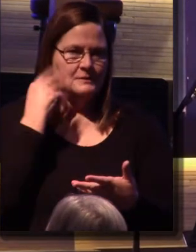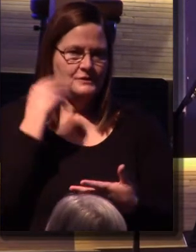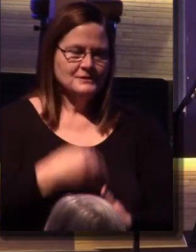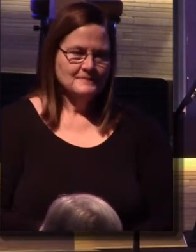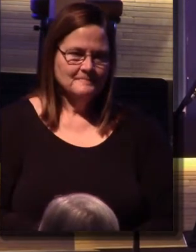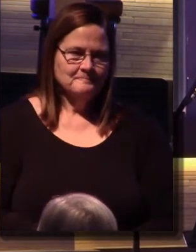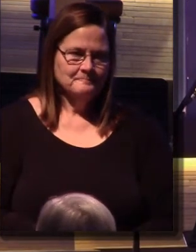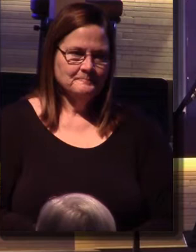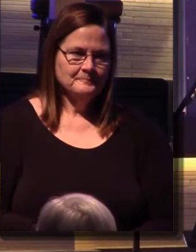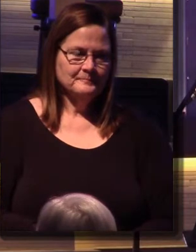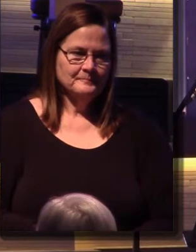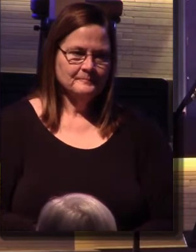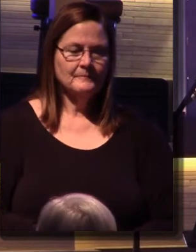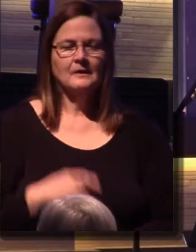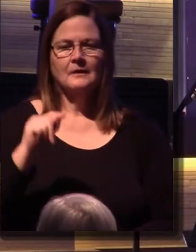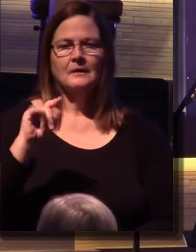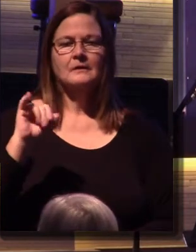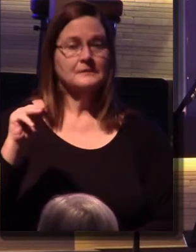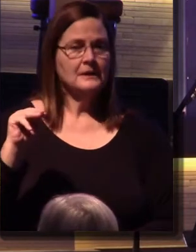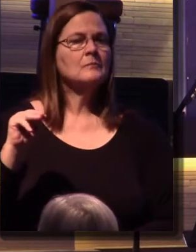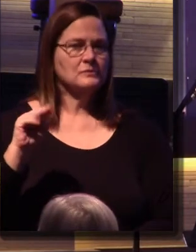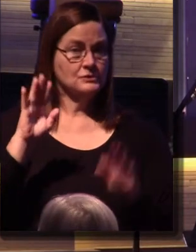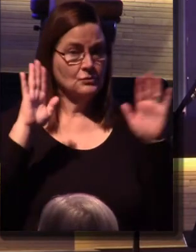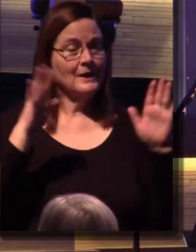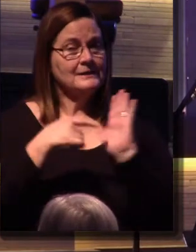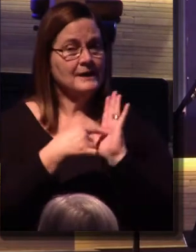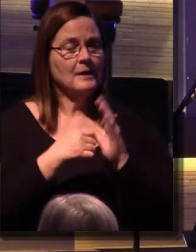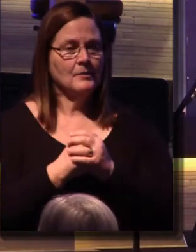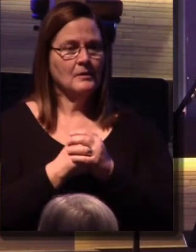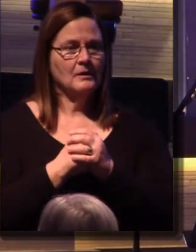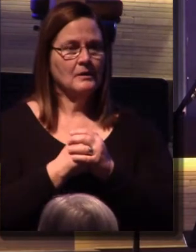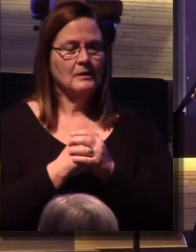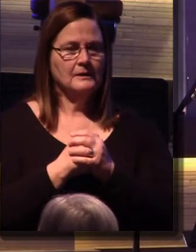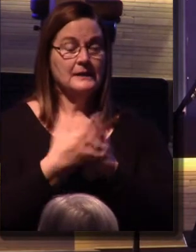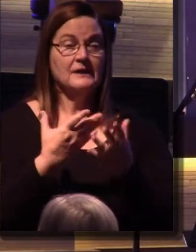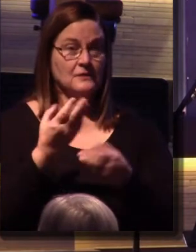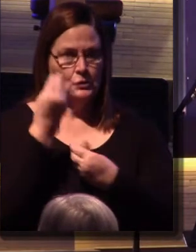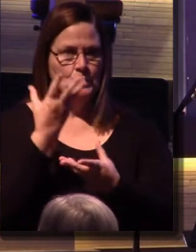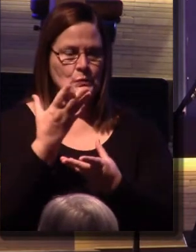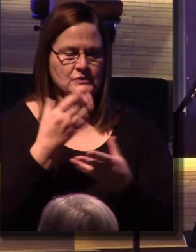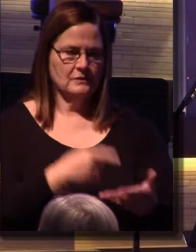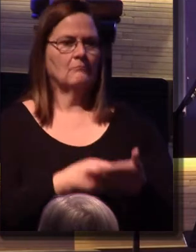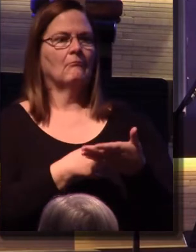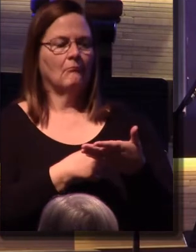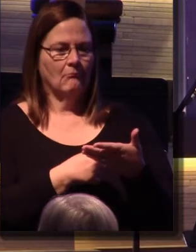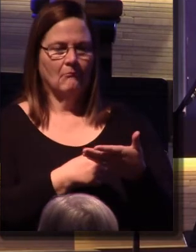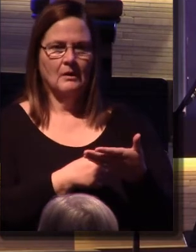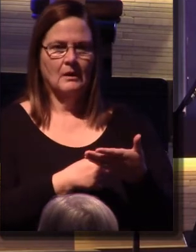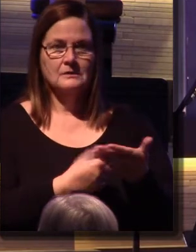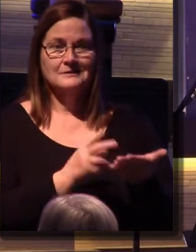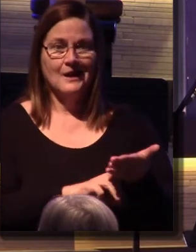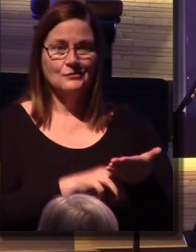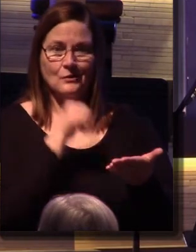am encountering. And Tim was a great example of that this morning in getting the news that out of nowhere